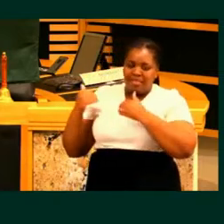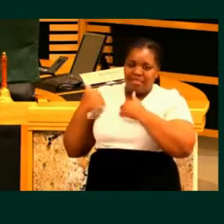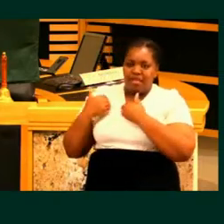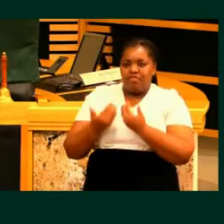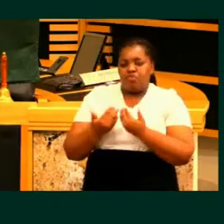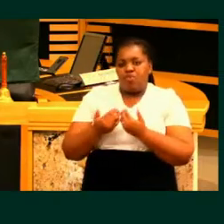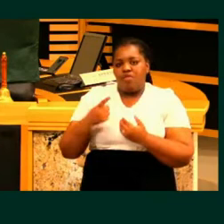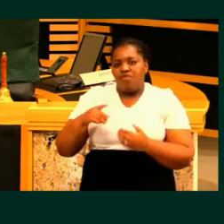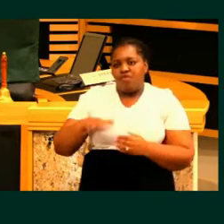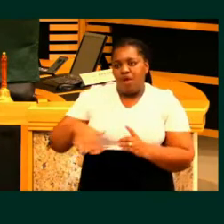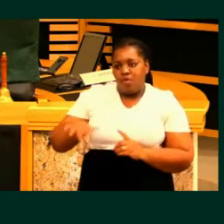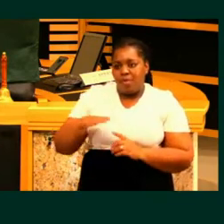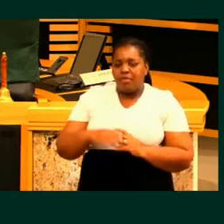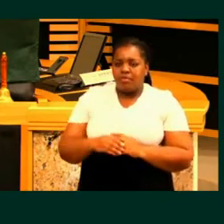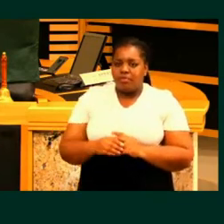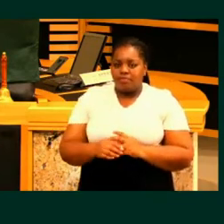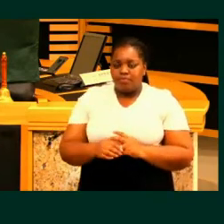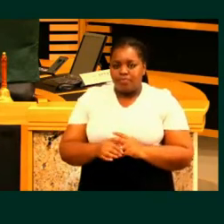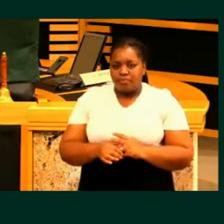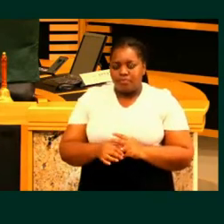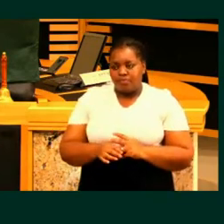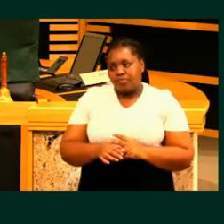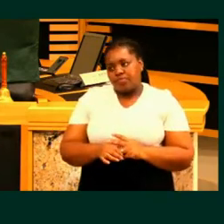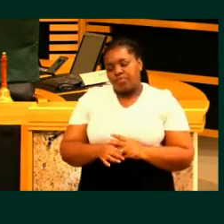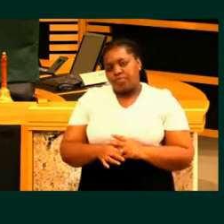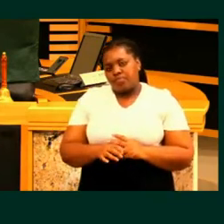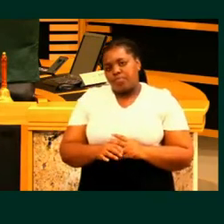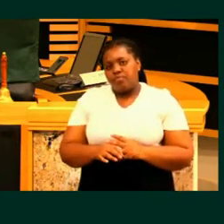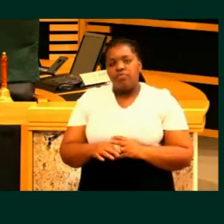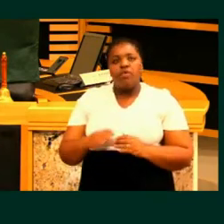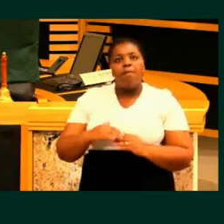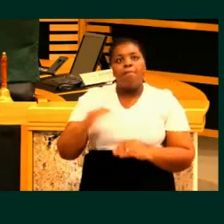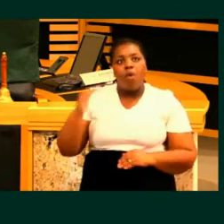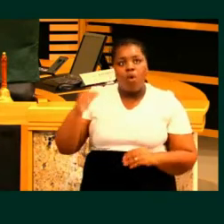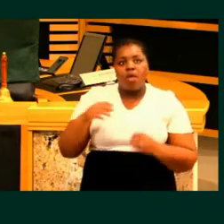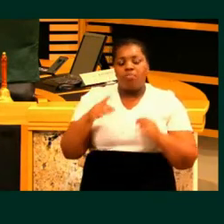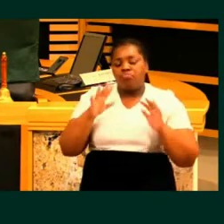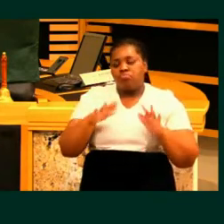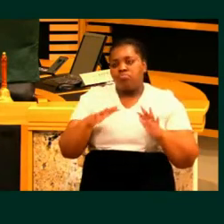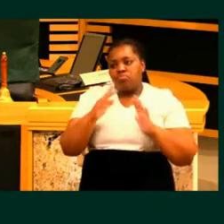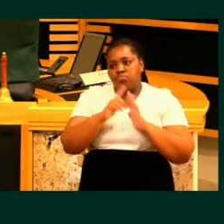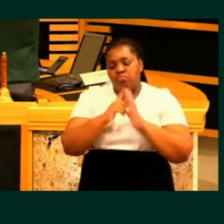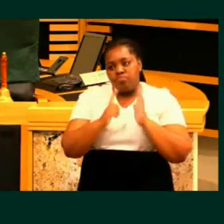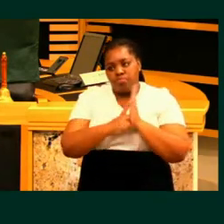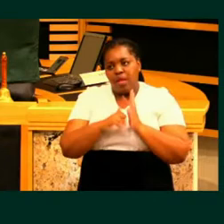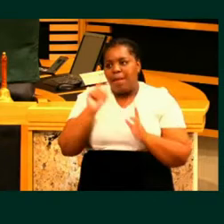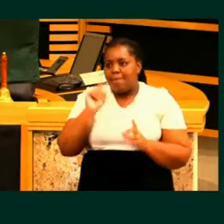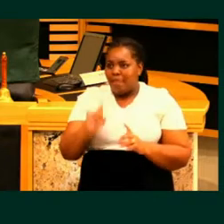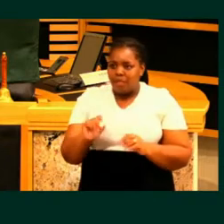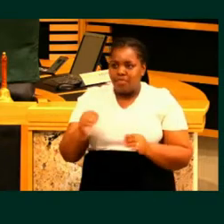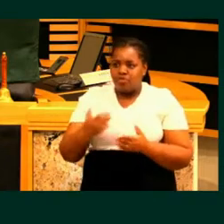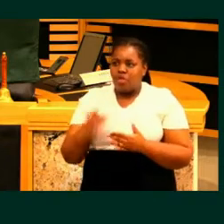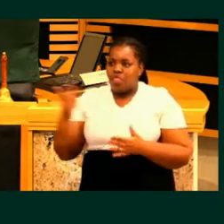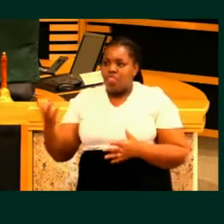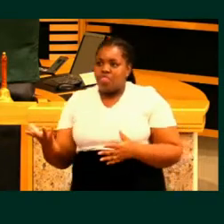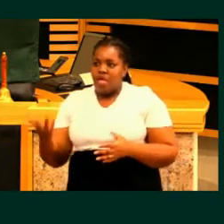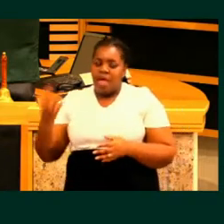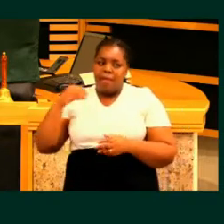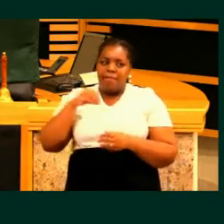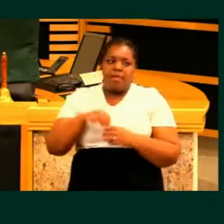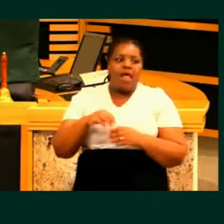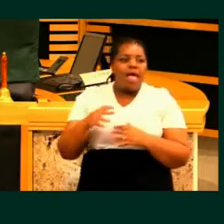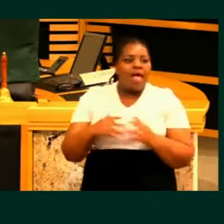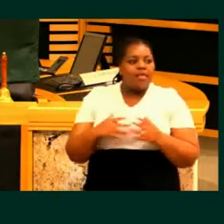environment honorable Deputy speaker more than several pieces of legislation must be consulted to form part of any sexual